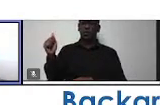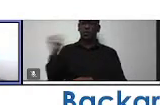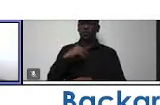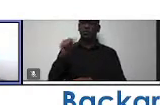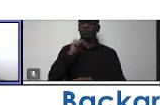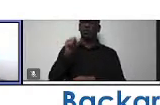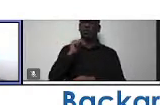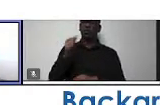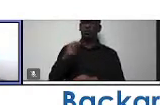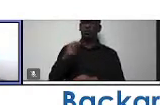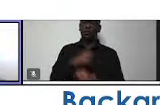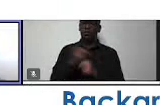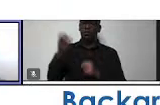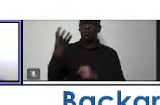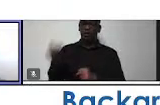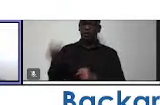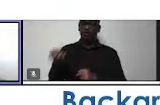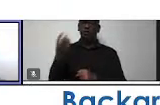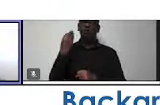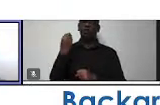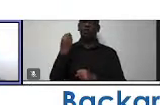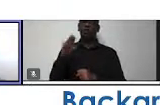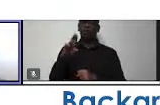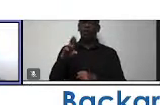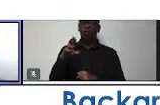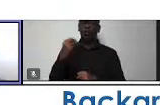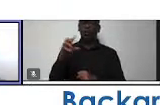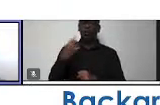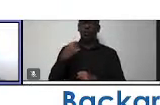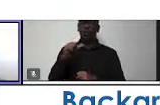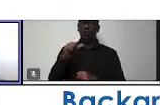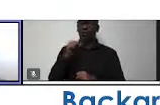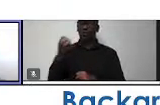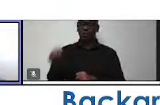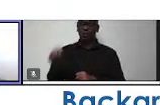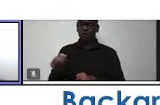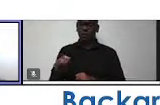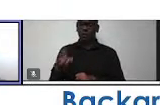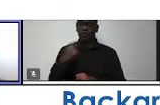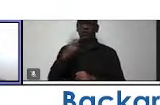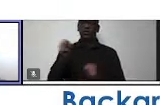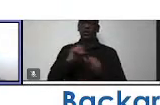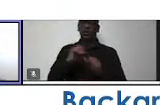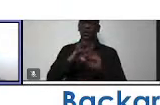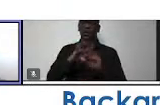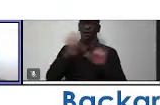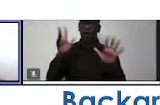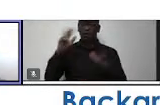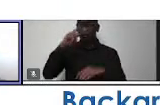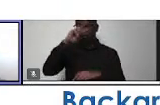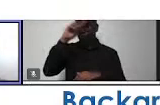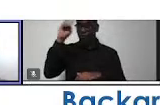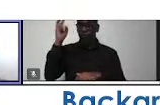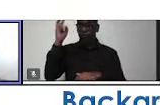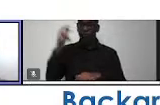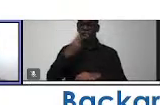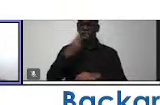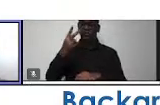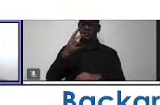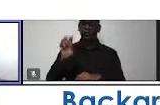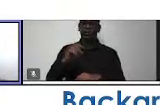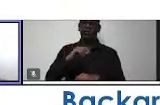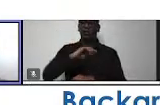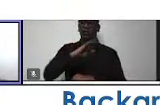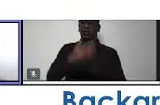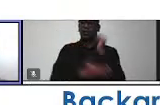or they are actually suspended. And the light blue here are your countries that actually have got,